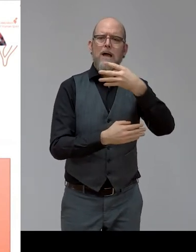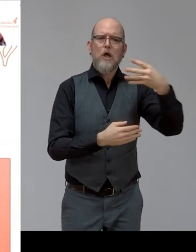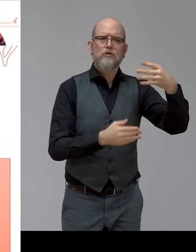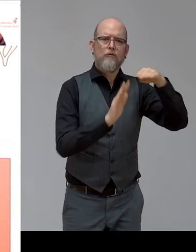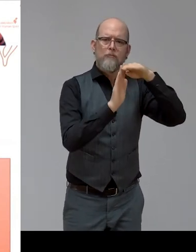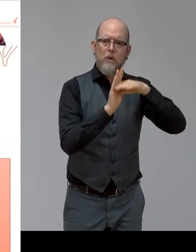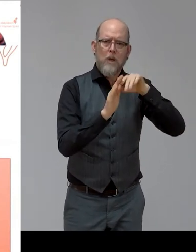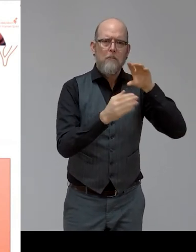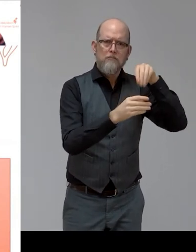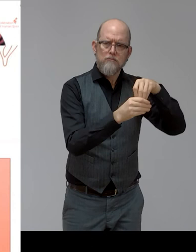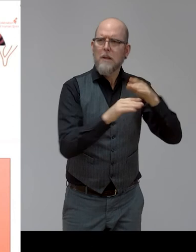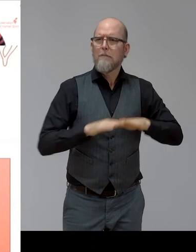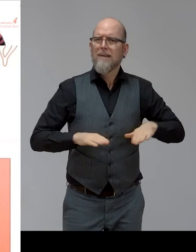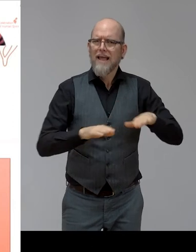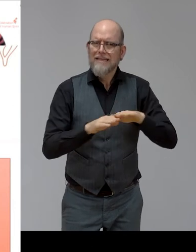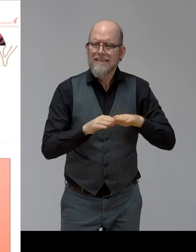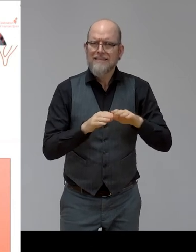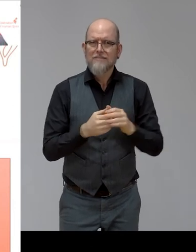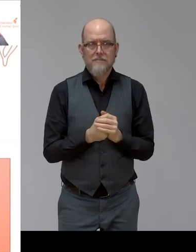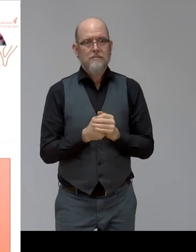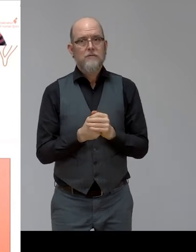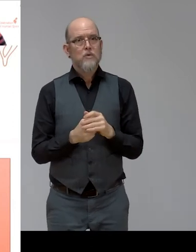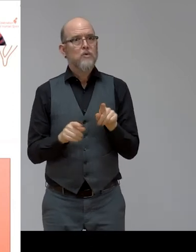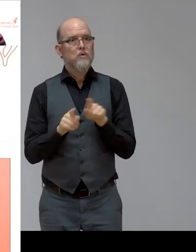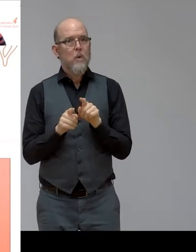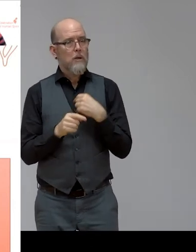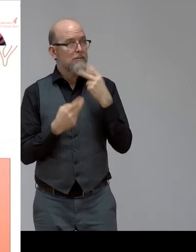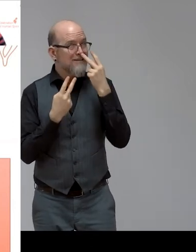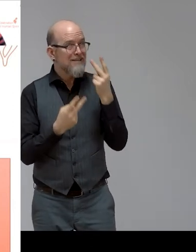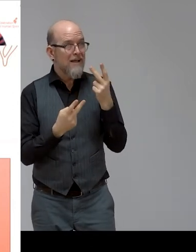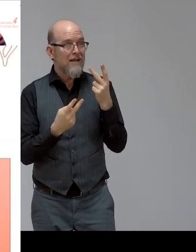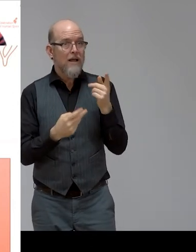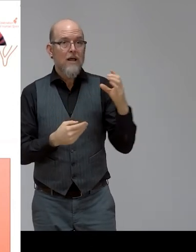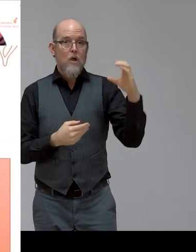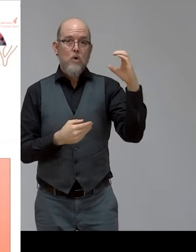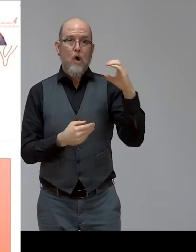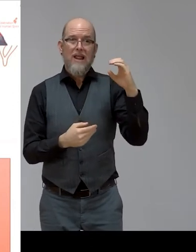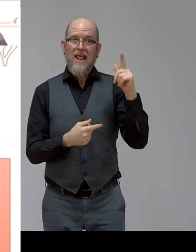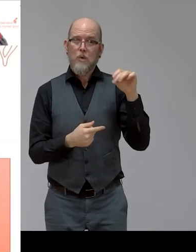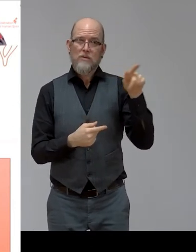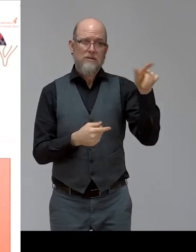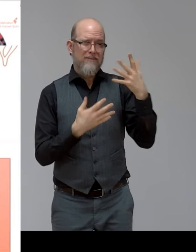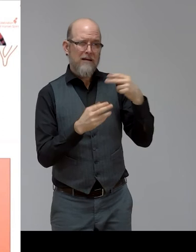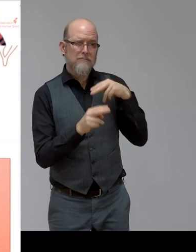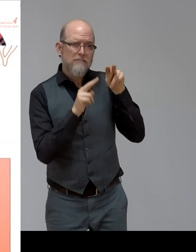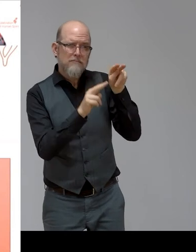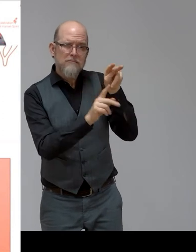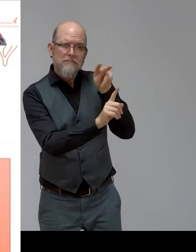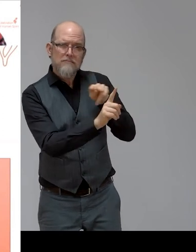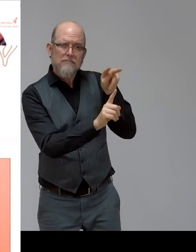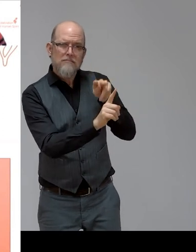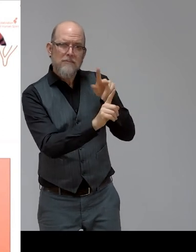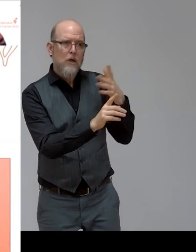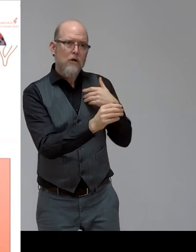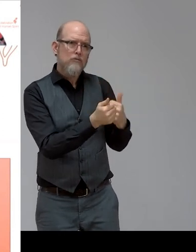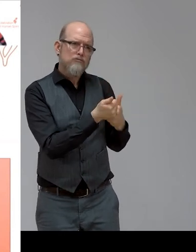saw every action of Cornelius on the computer and gave him instant feedback. Cornelius, since he's visually impaired by birth,